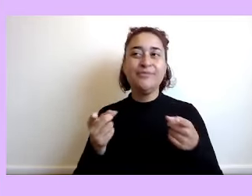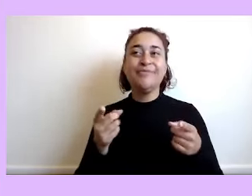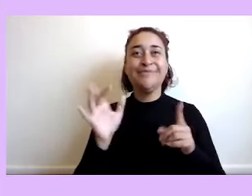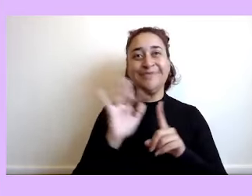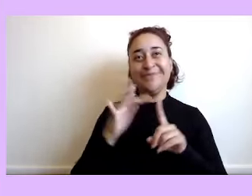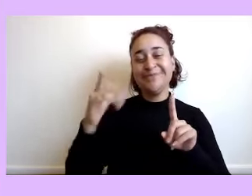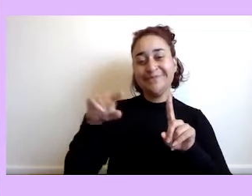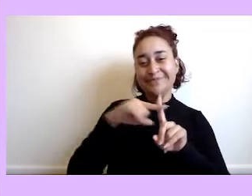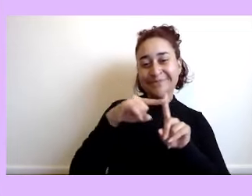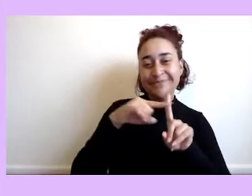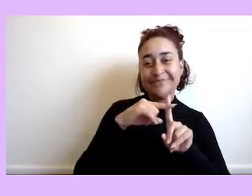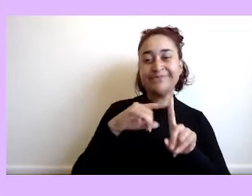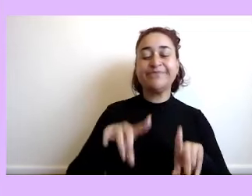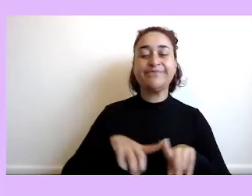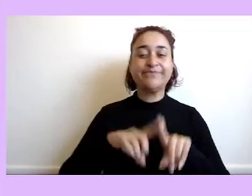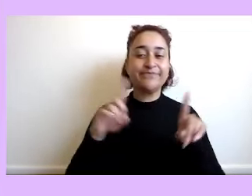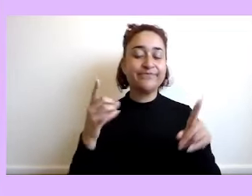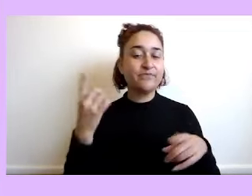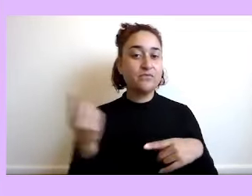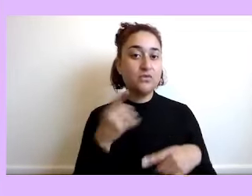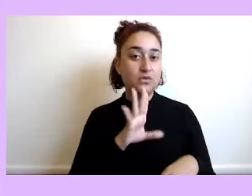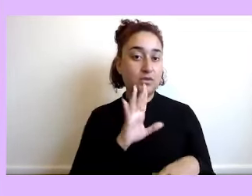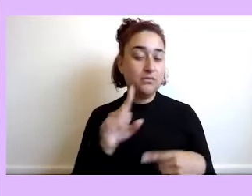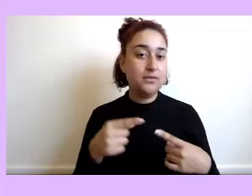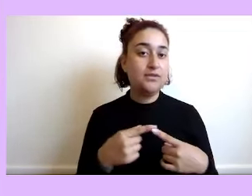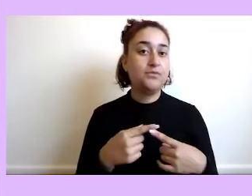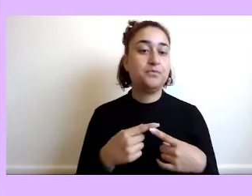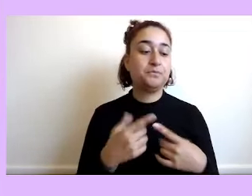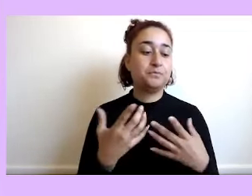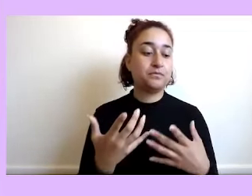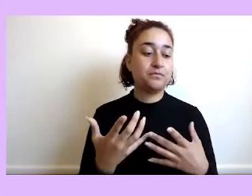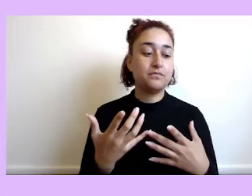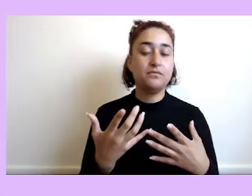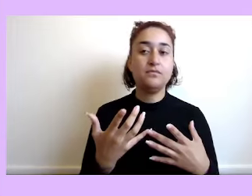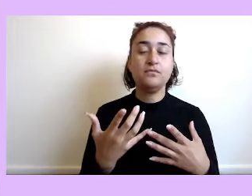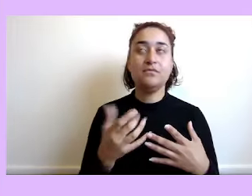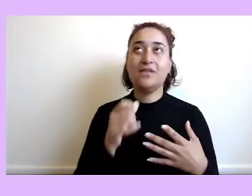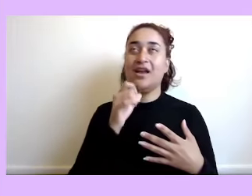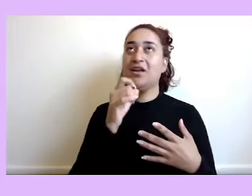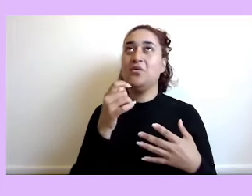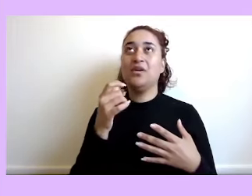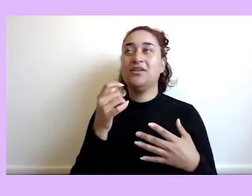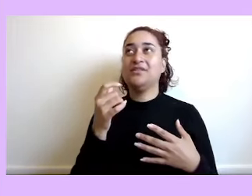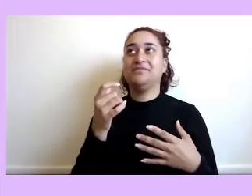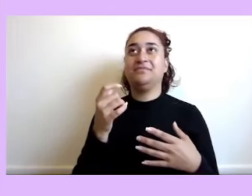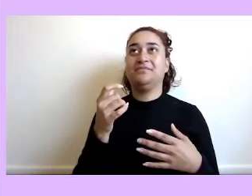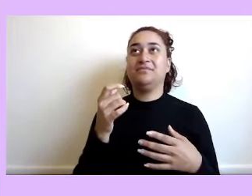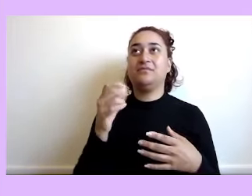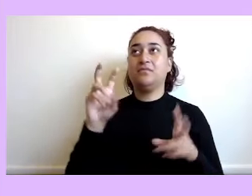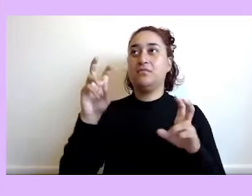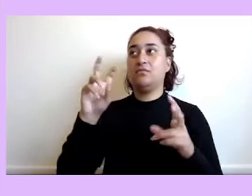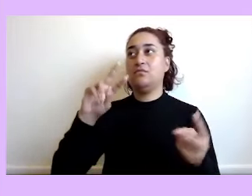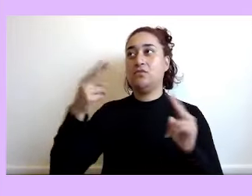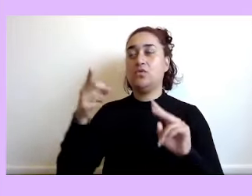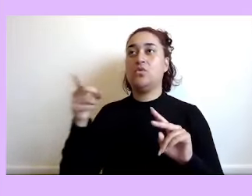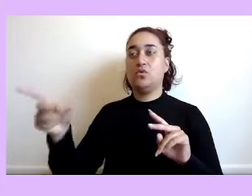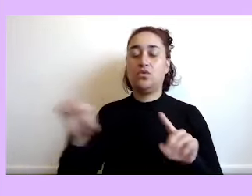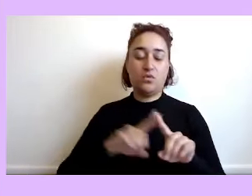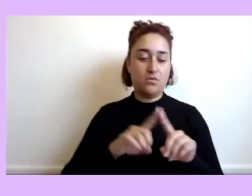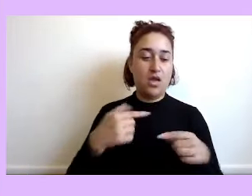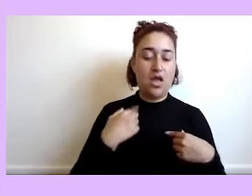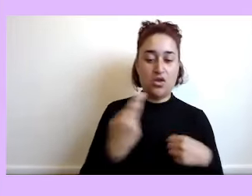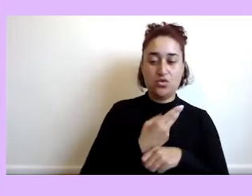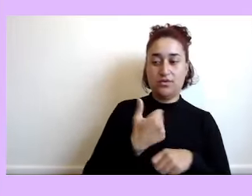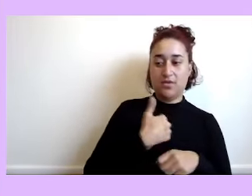but you always talk about how there's a, I don't want to put words in your mouth, so I'll use my own words, but I'm